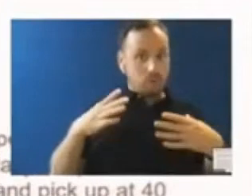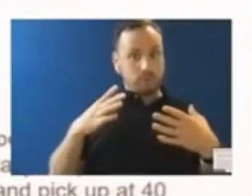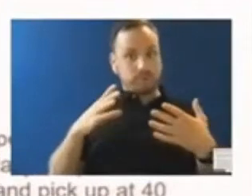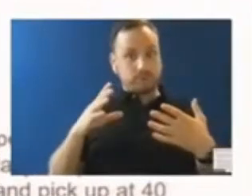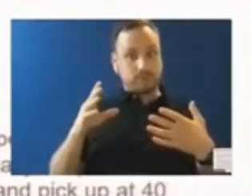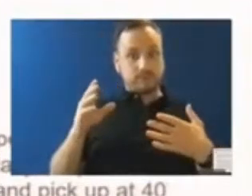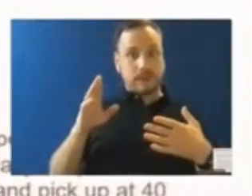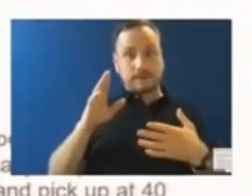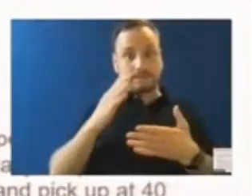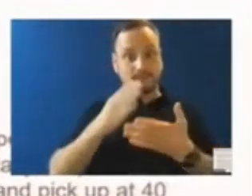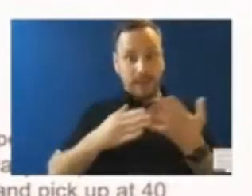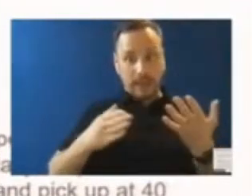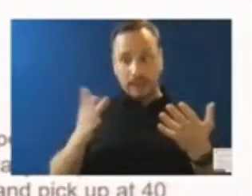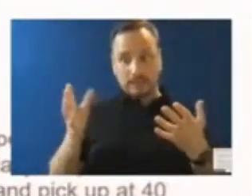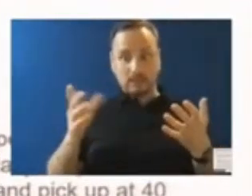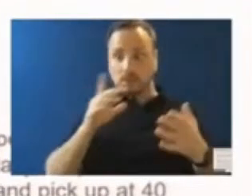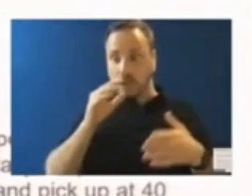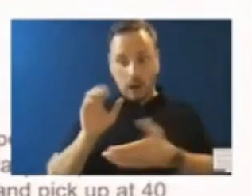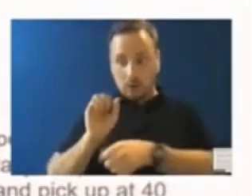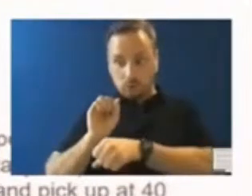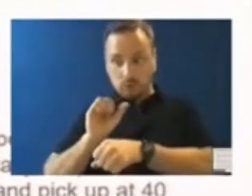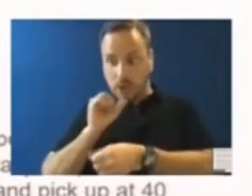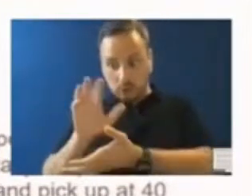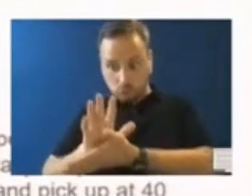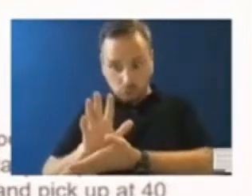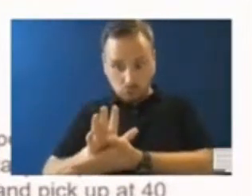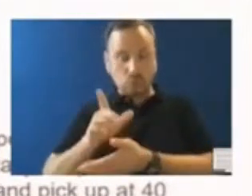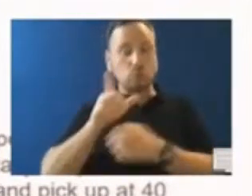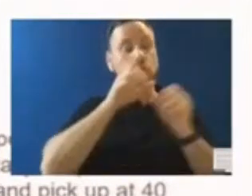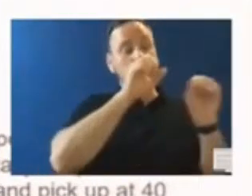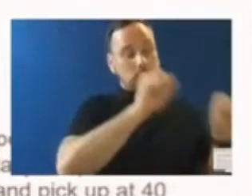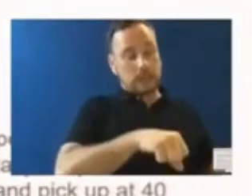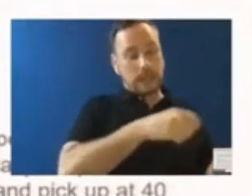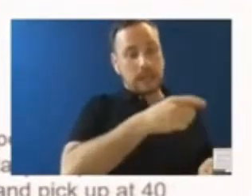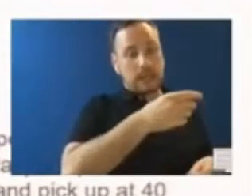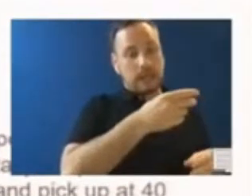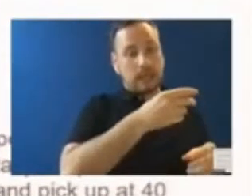Carol Stamper to talk about some protective equipment.